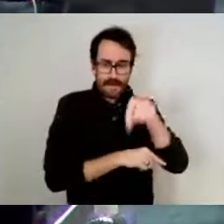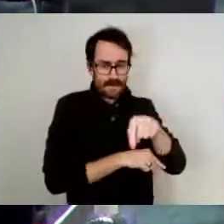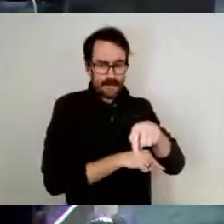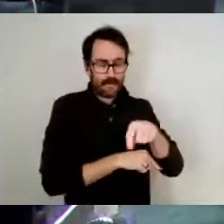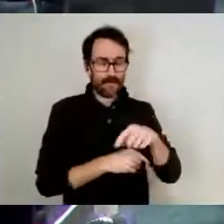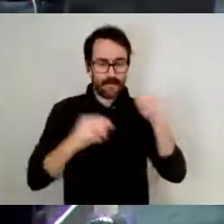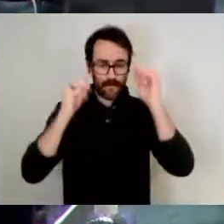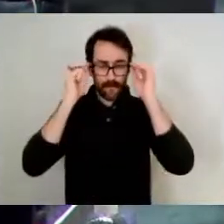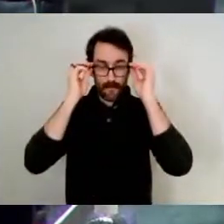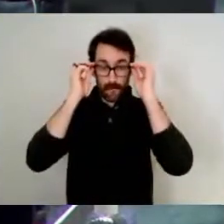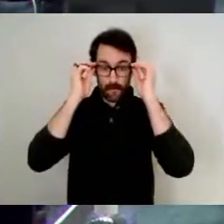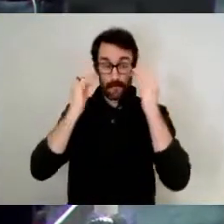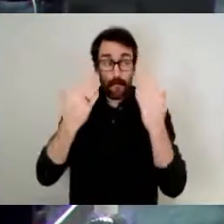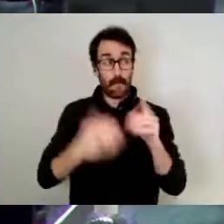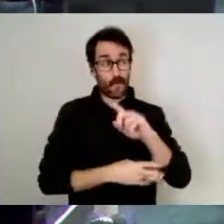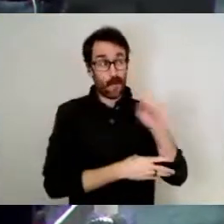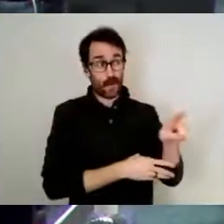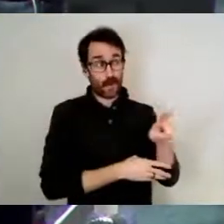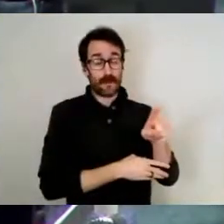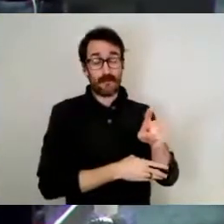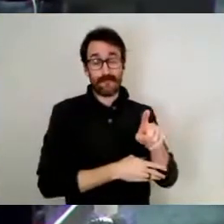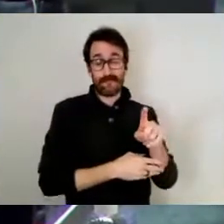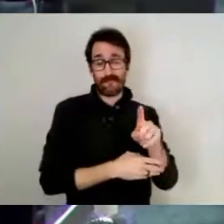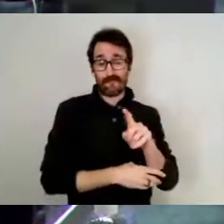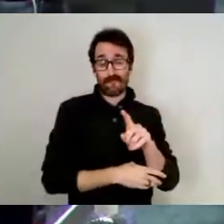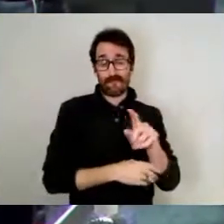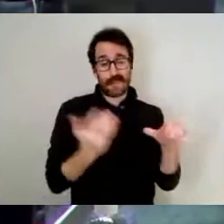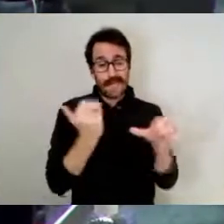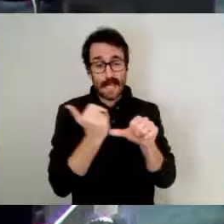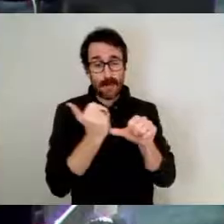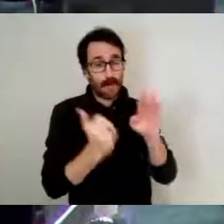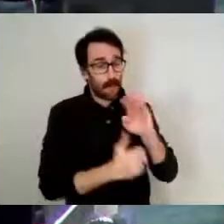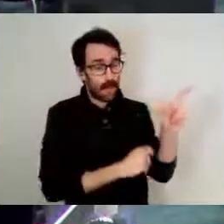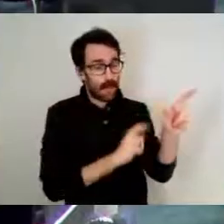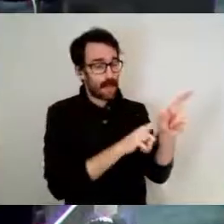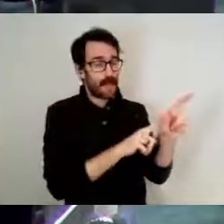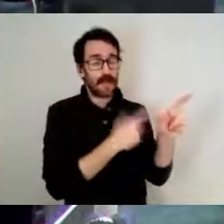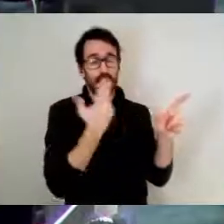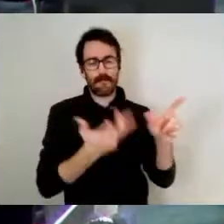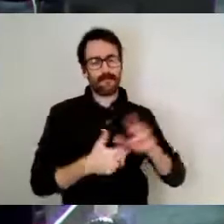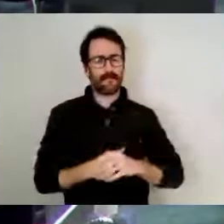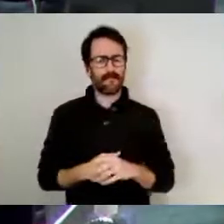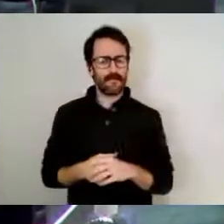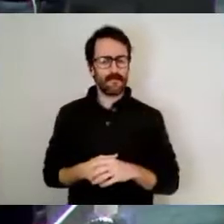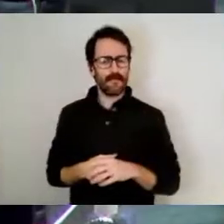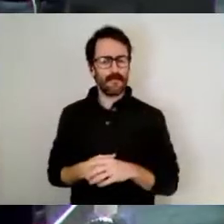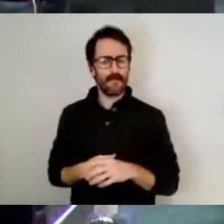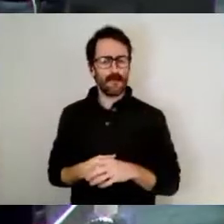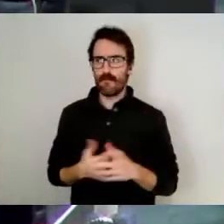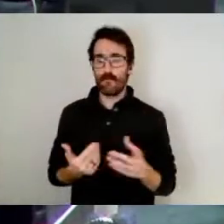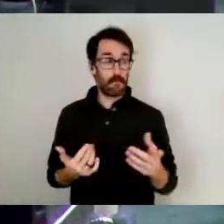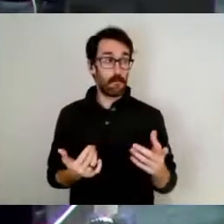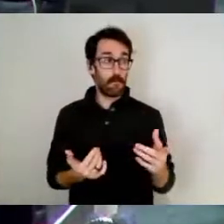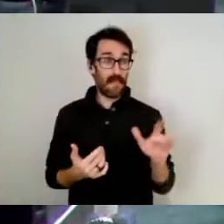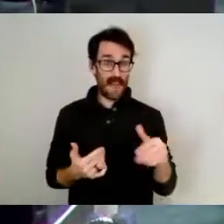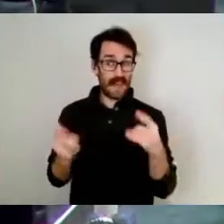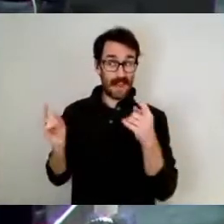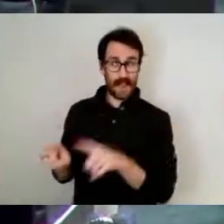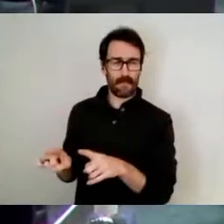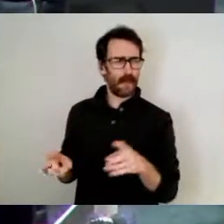of them, or most of them, don't want to do the work because, especially the heavy tow truck work, because they